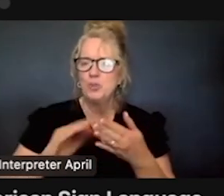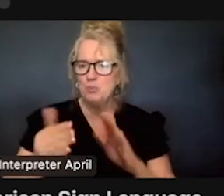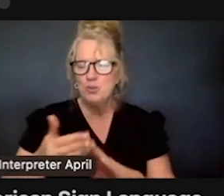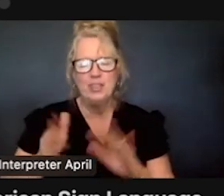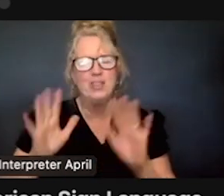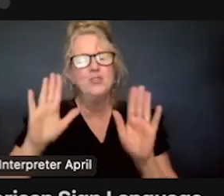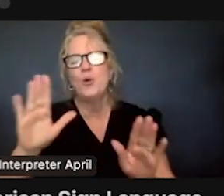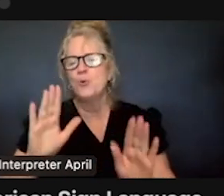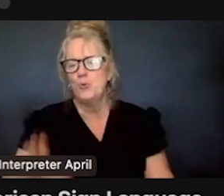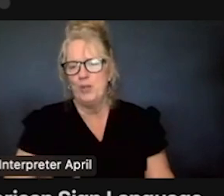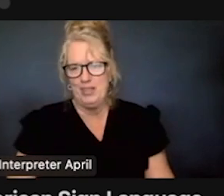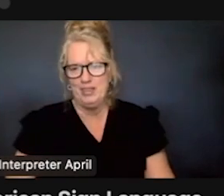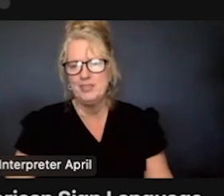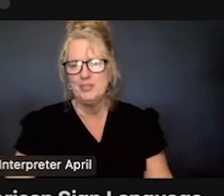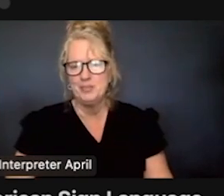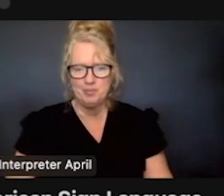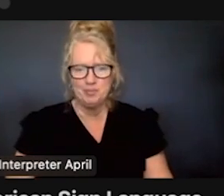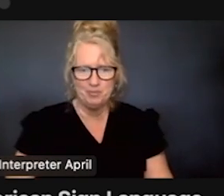great.